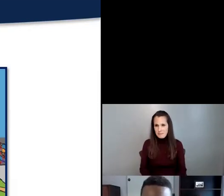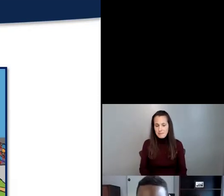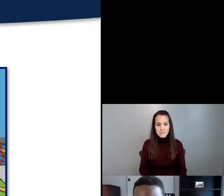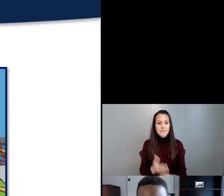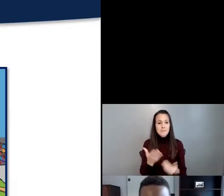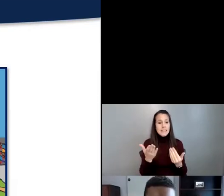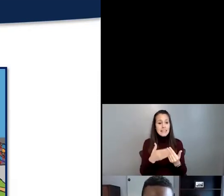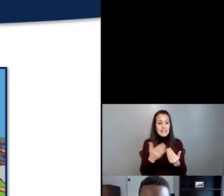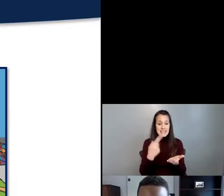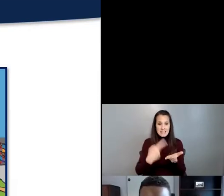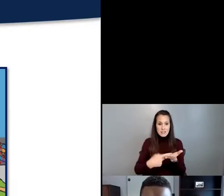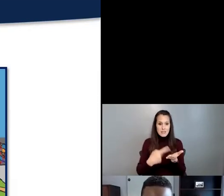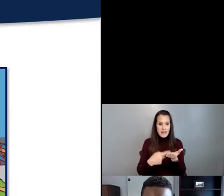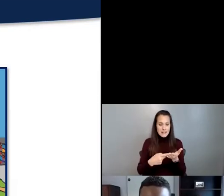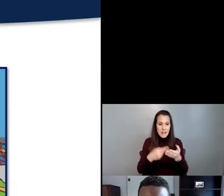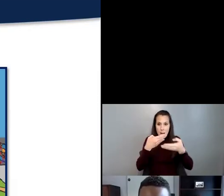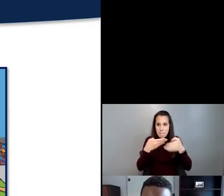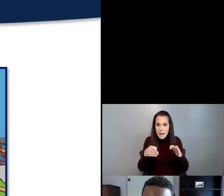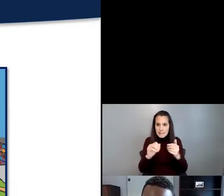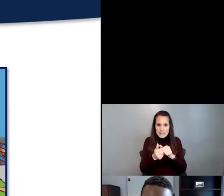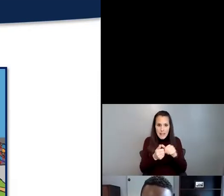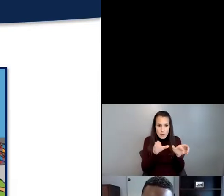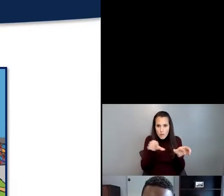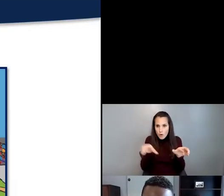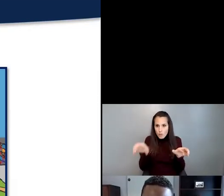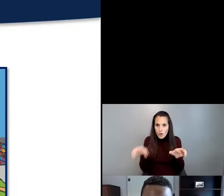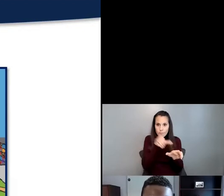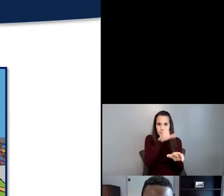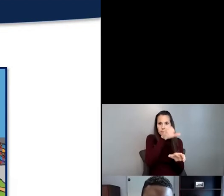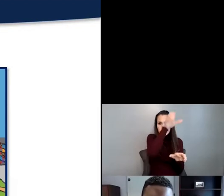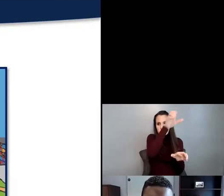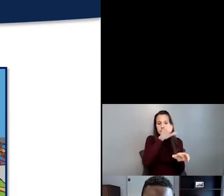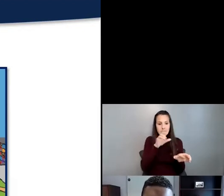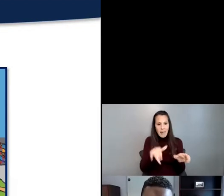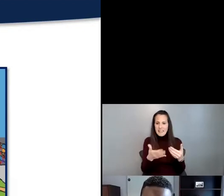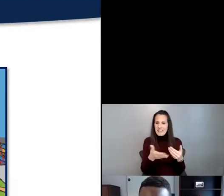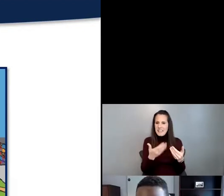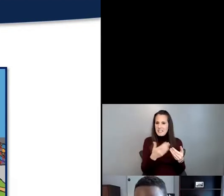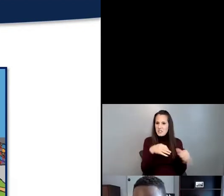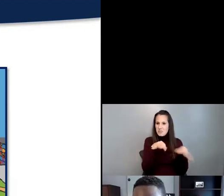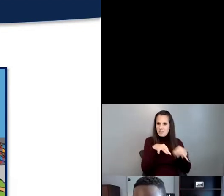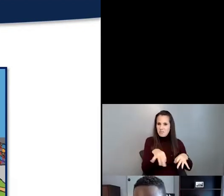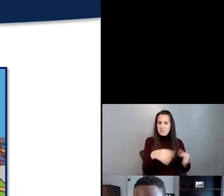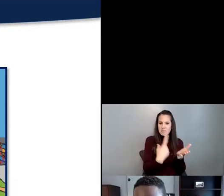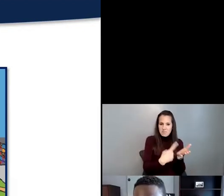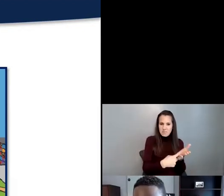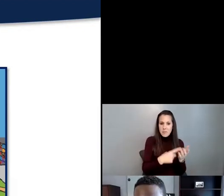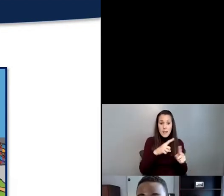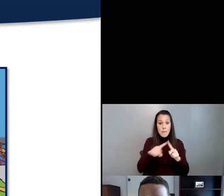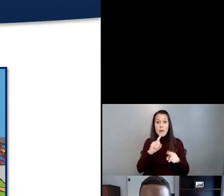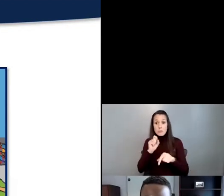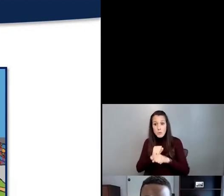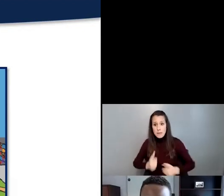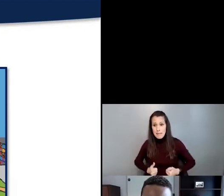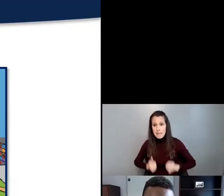about reallocating boxes and moving boxes around. But when we talk about the real resources that we need to provide people with